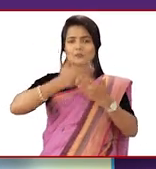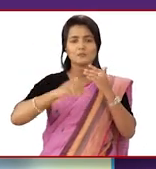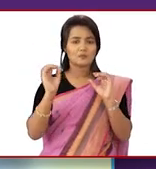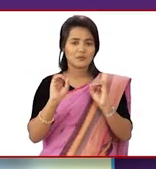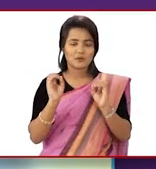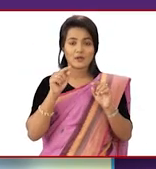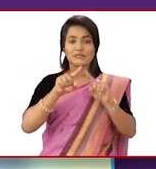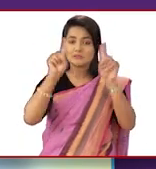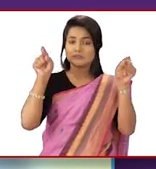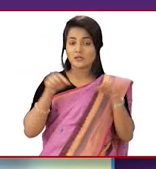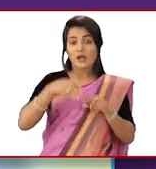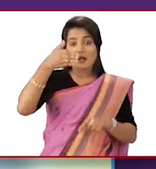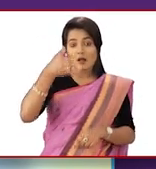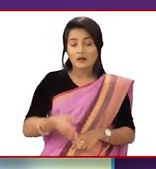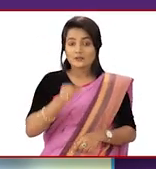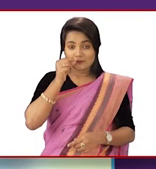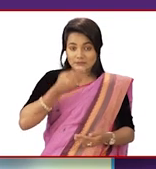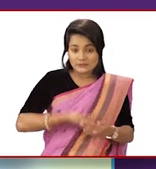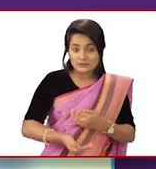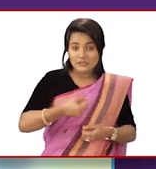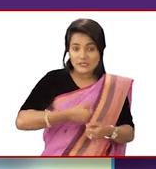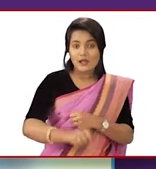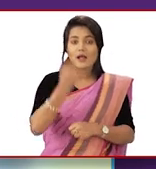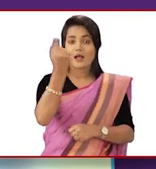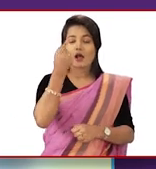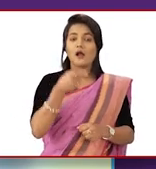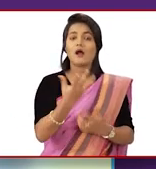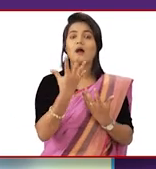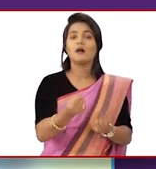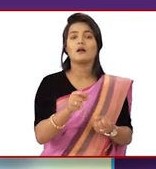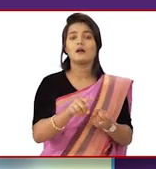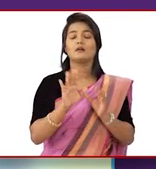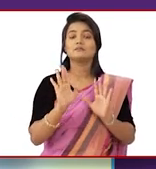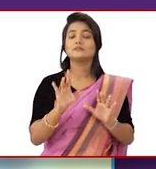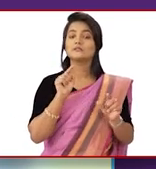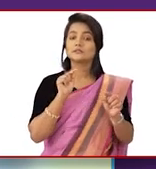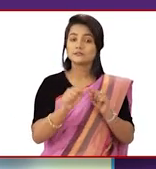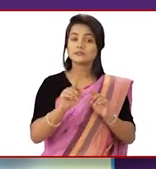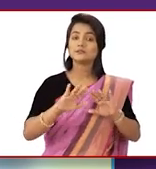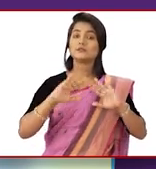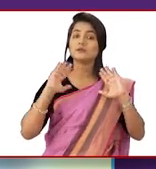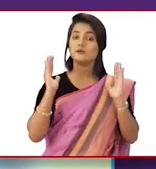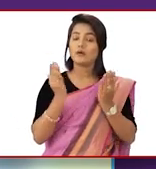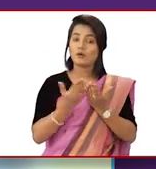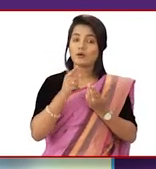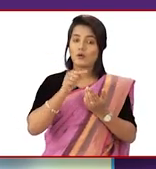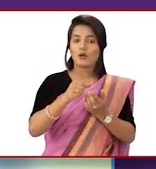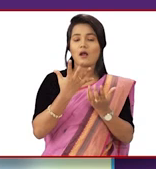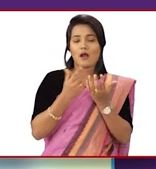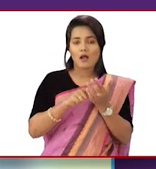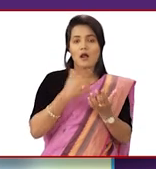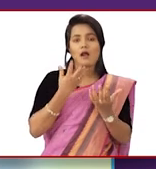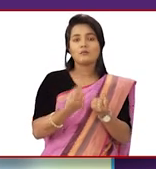And our children are born with internet. And they have, it's like they have the globe in their hands. So they